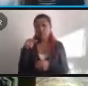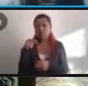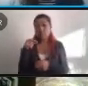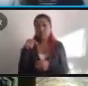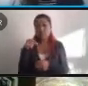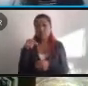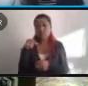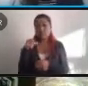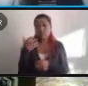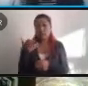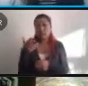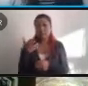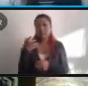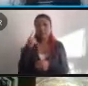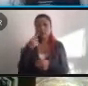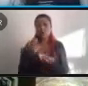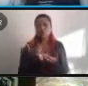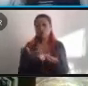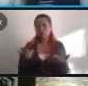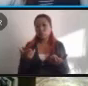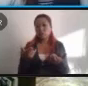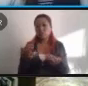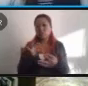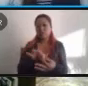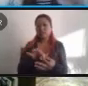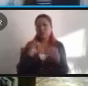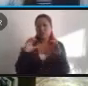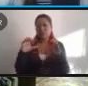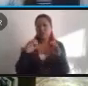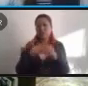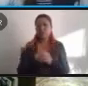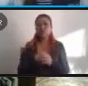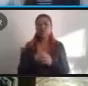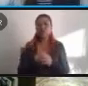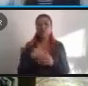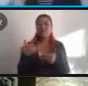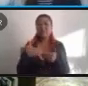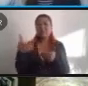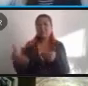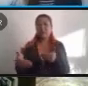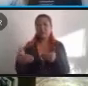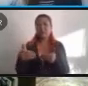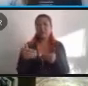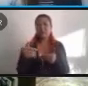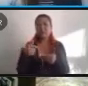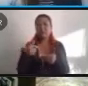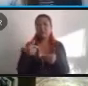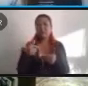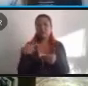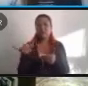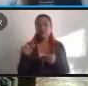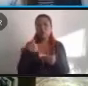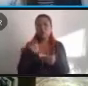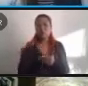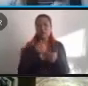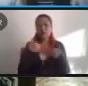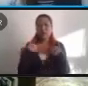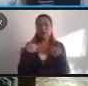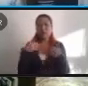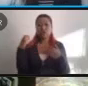a resource kinds of conversation piece. The next piece that goes with it, I would say, is we also have the Chief Health and Medical